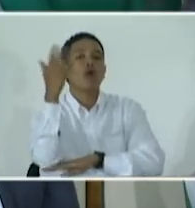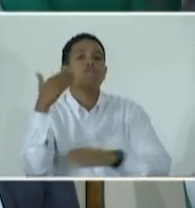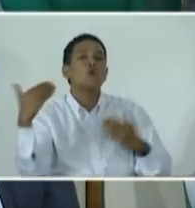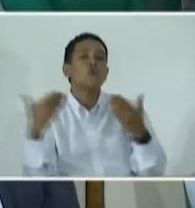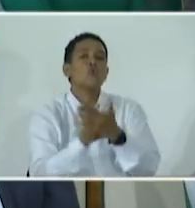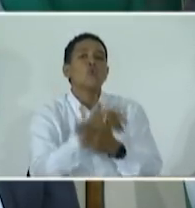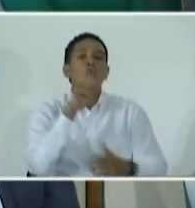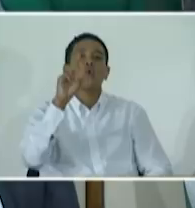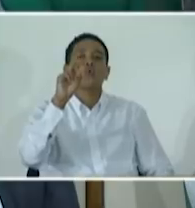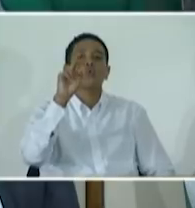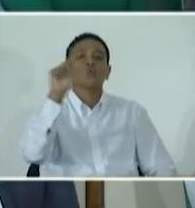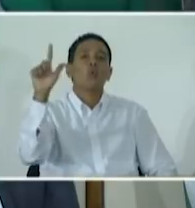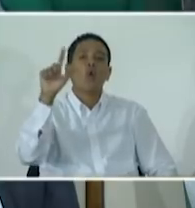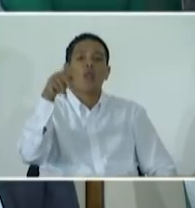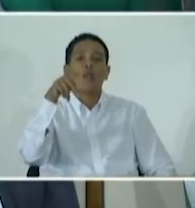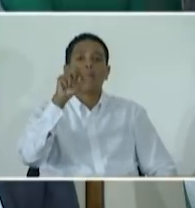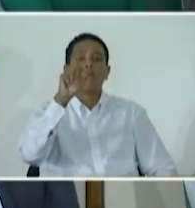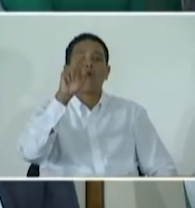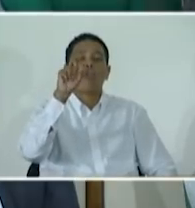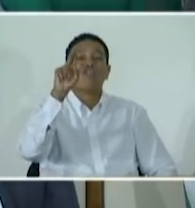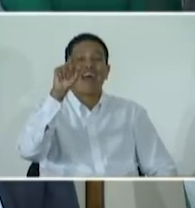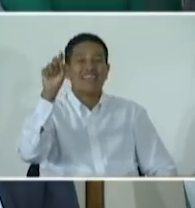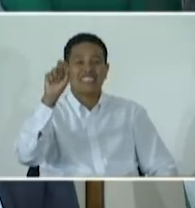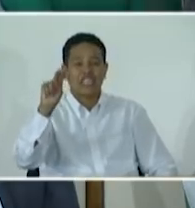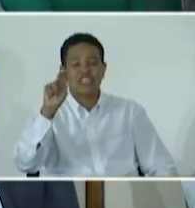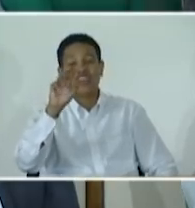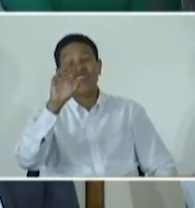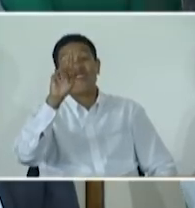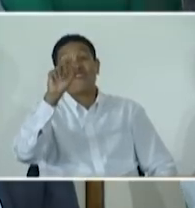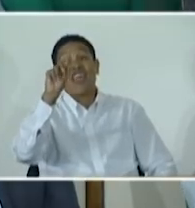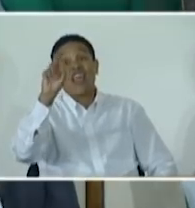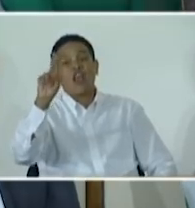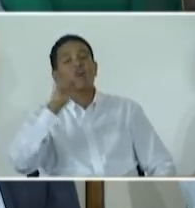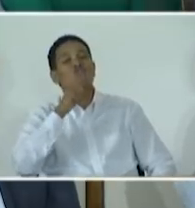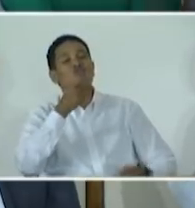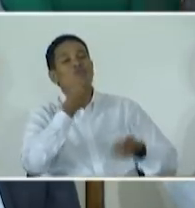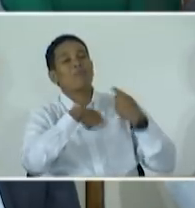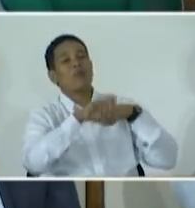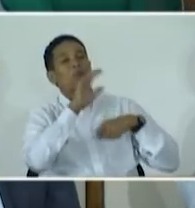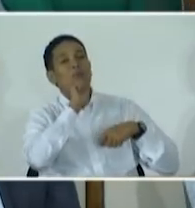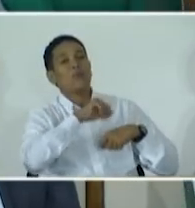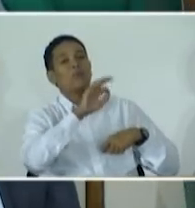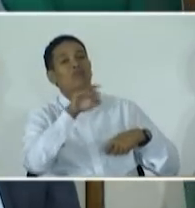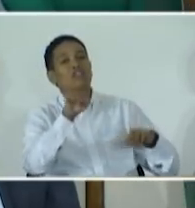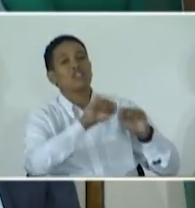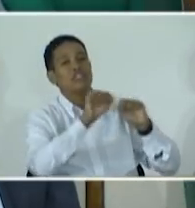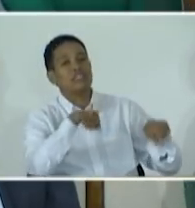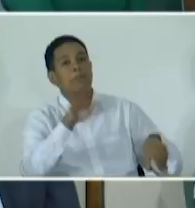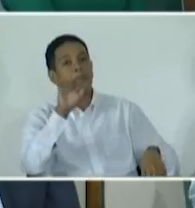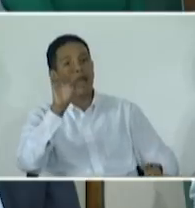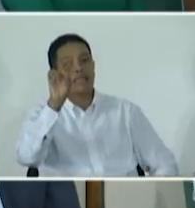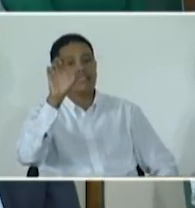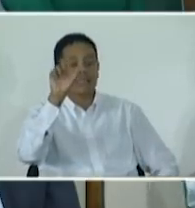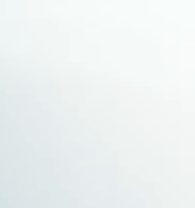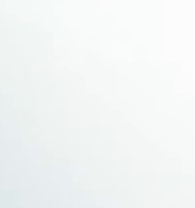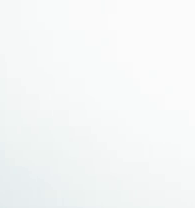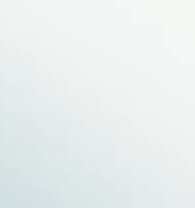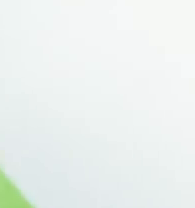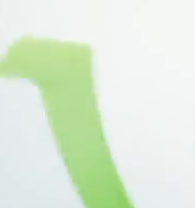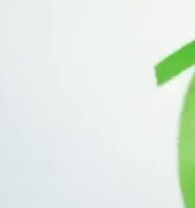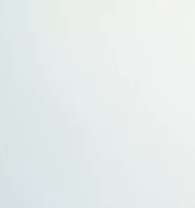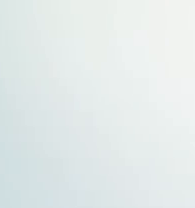dual polarization Doppler radar to replace the now obsolete system by December 2020.